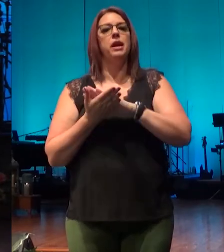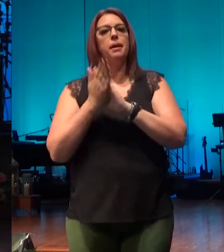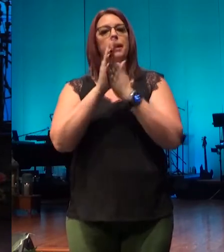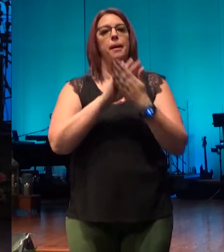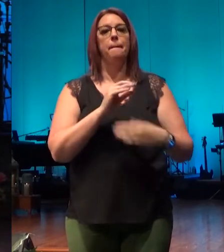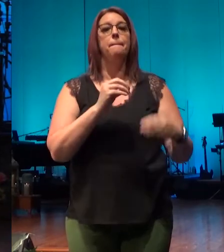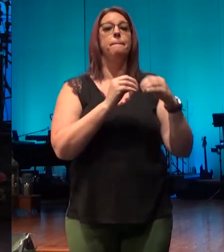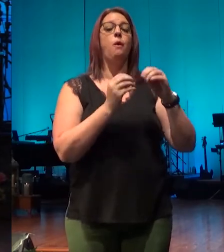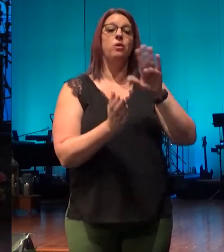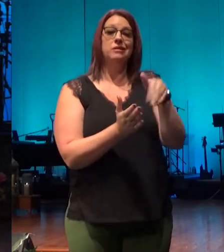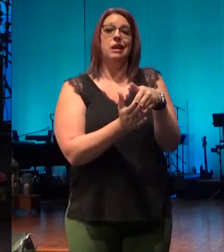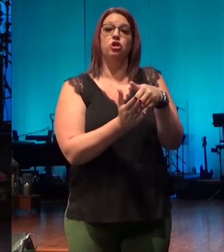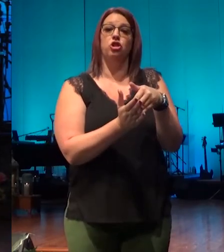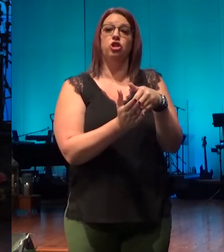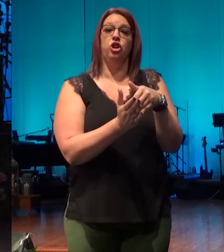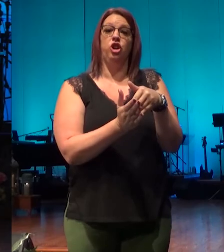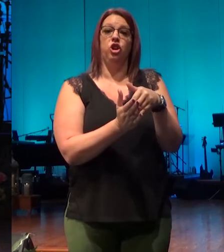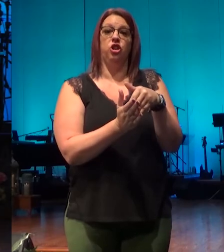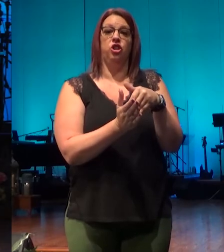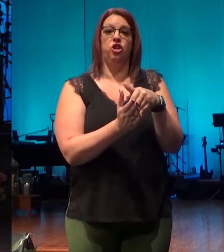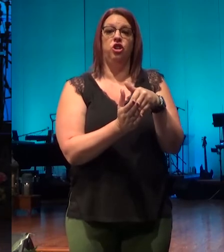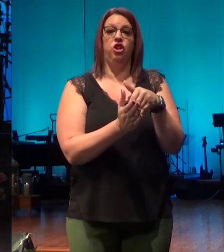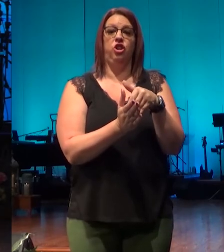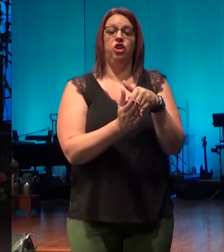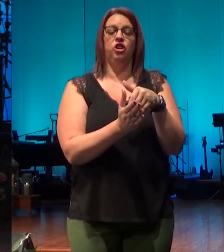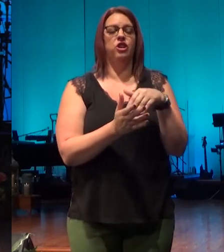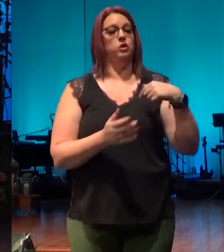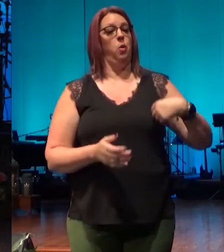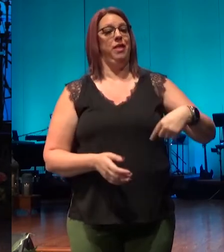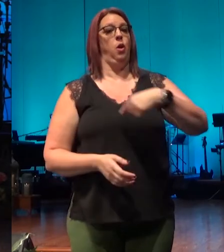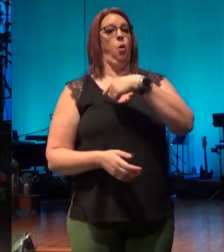of human interaction, such that we